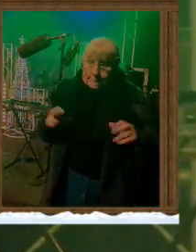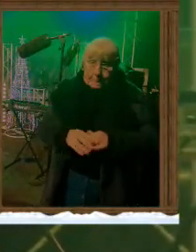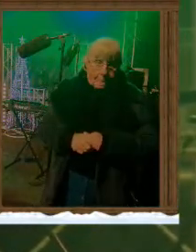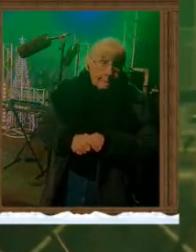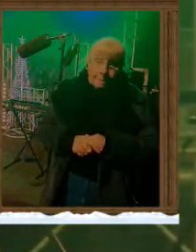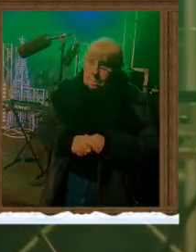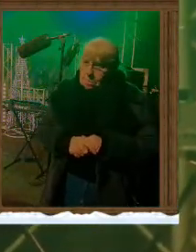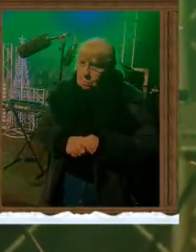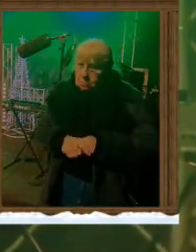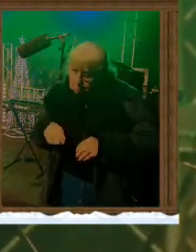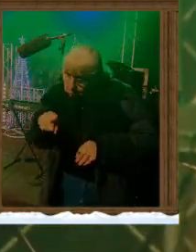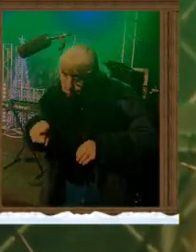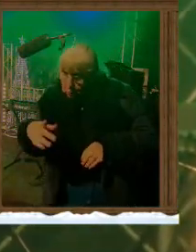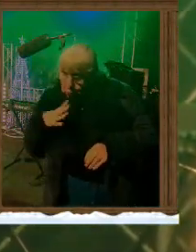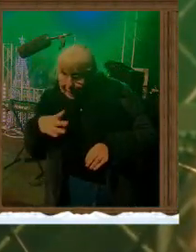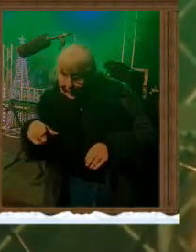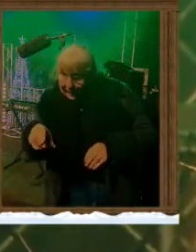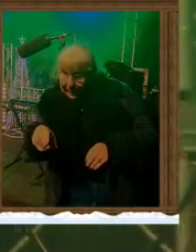Are you ready?